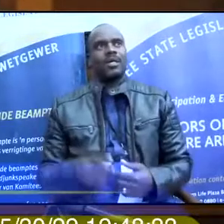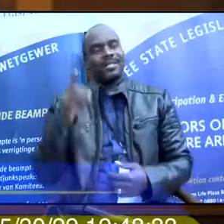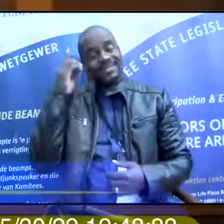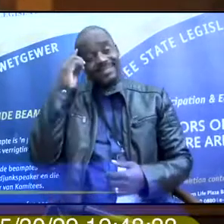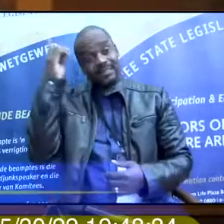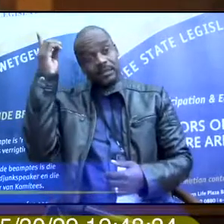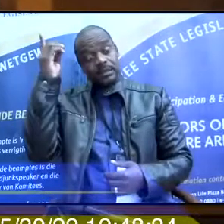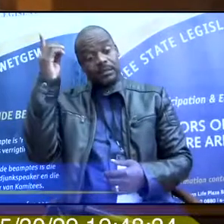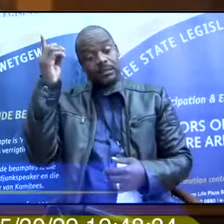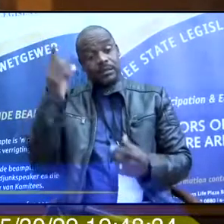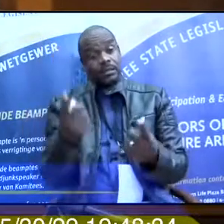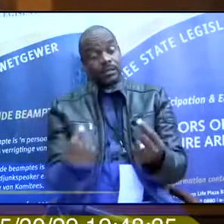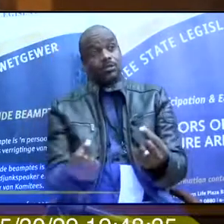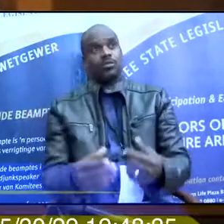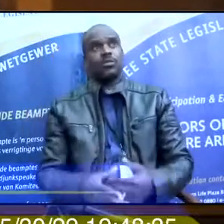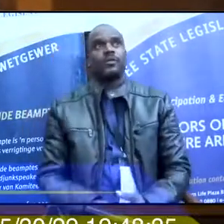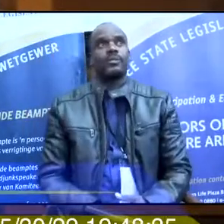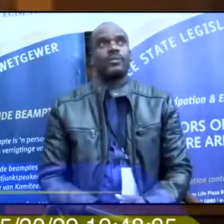that